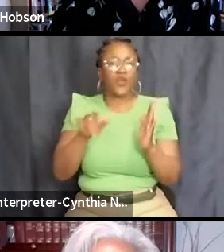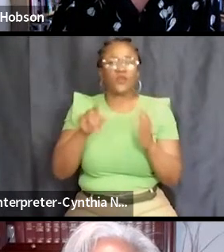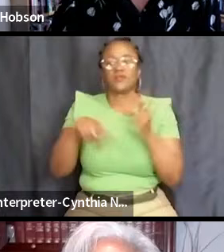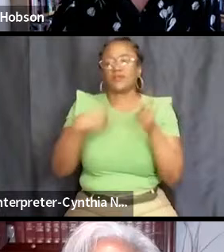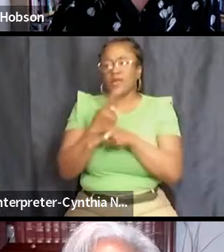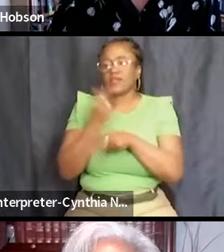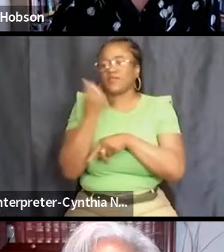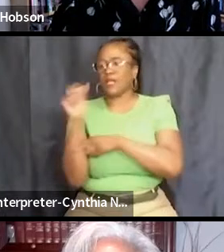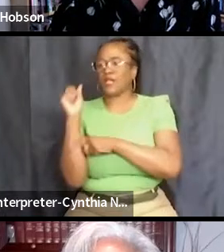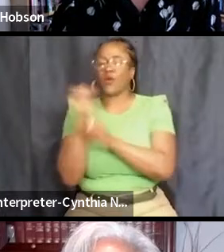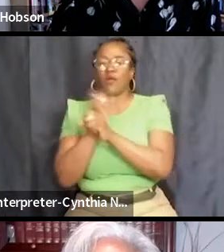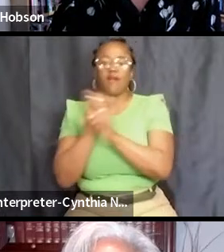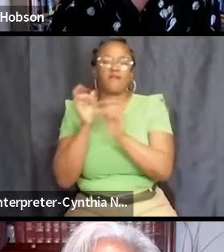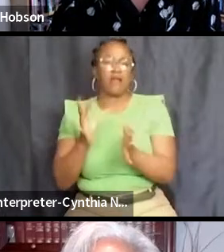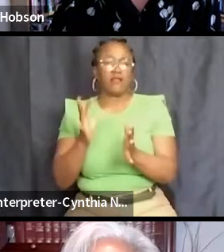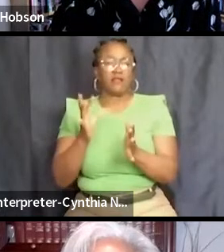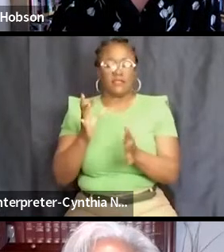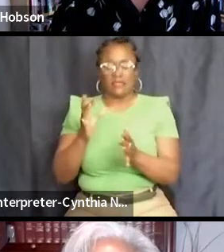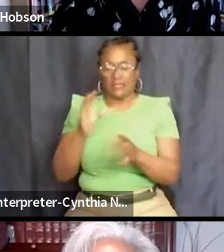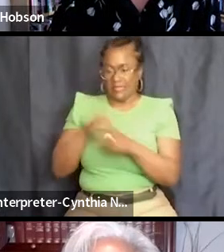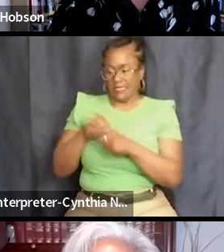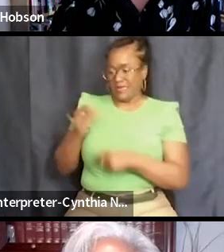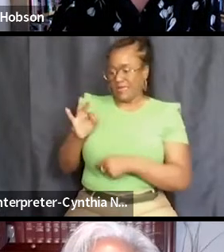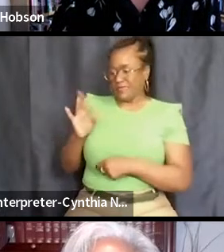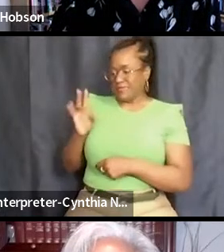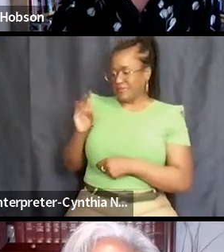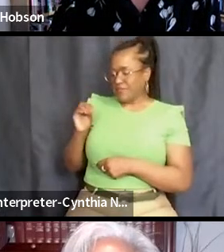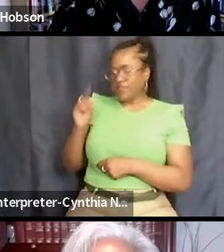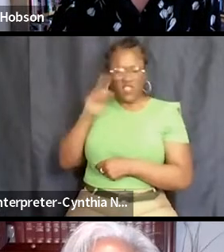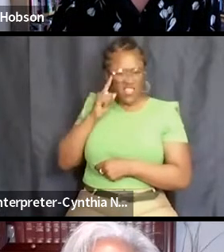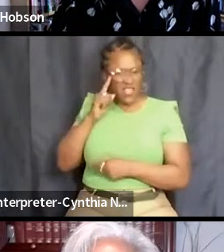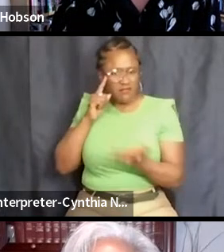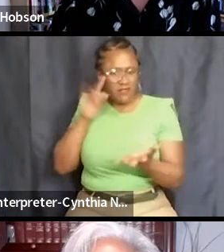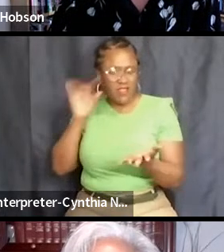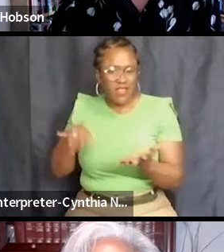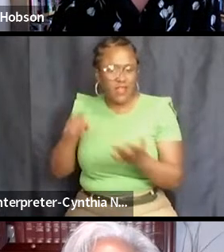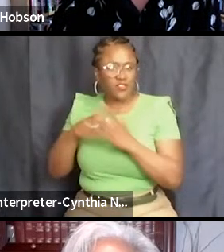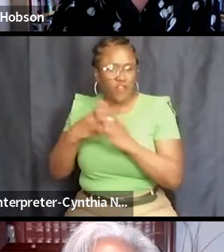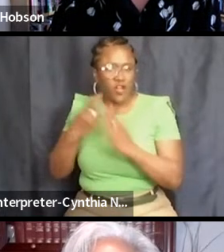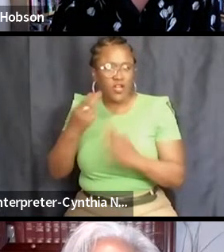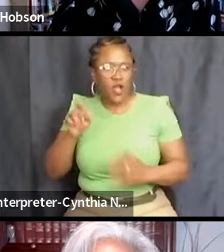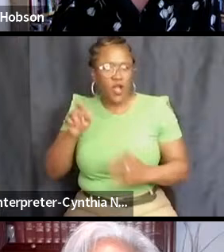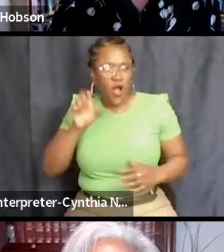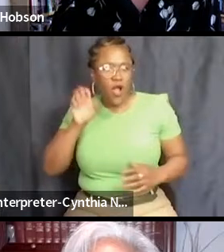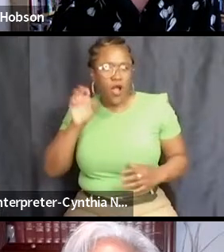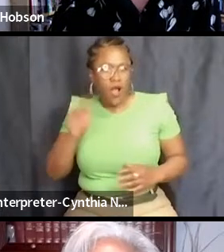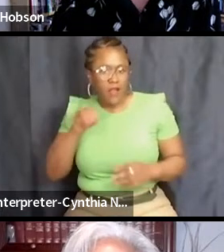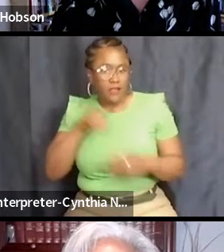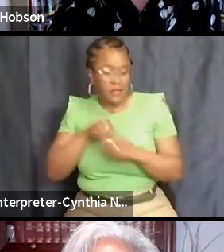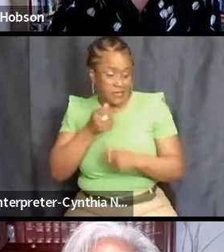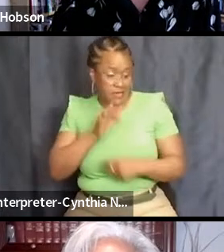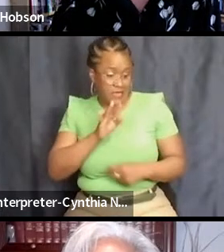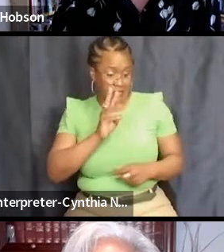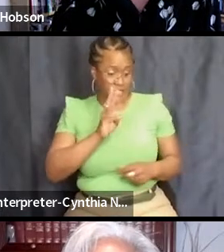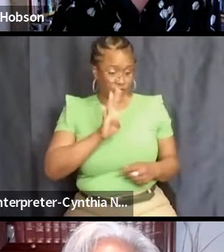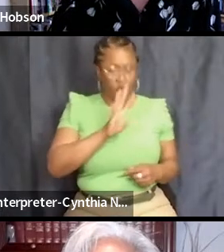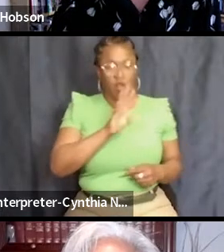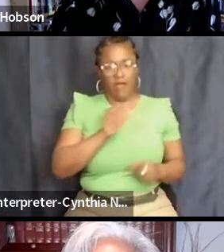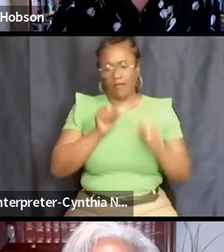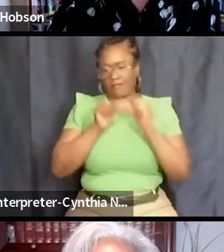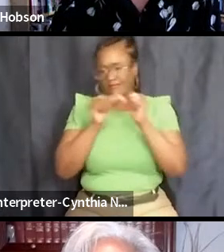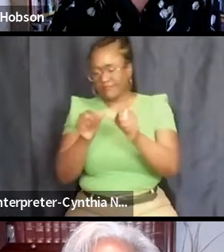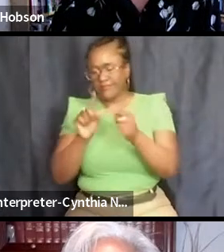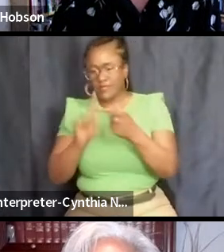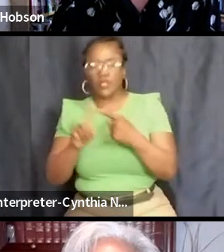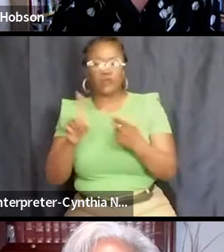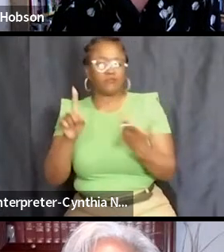violence went into the 1970s. You know, we think of it starting in Harlem in 1964 and lasting through really the